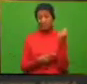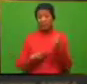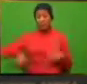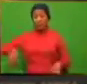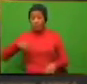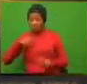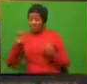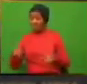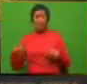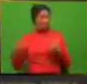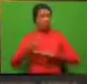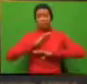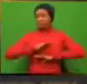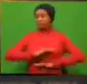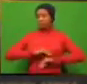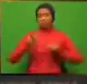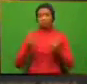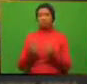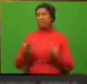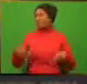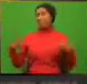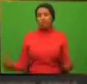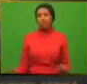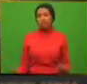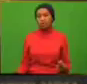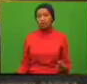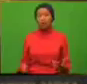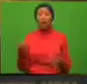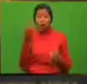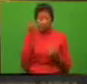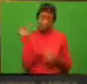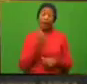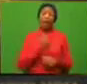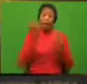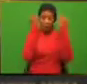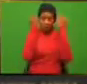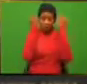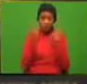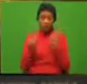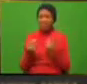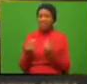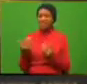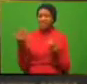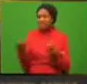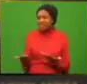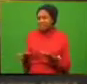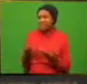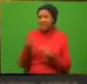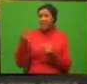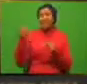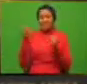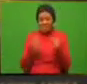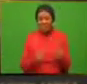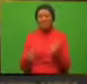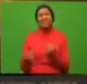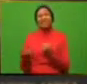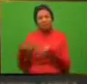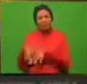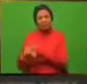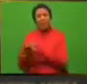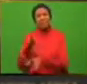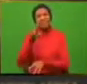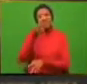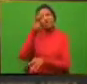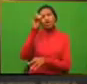never be satisfied with our judges regurgitating Roman law, which was